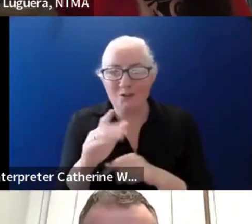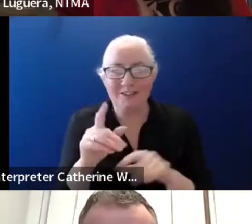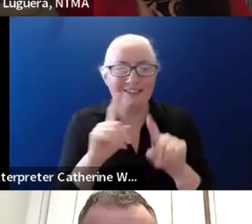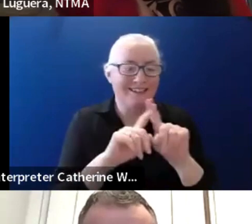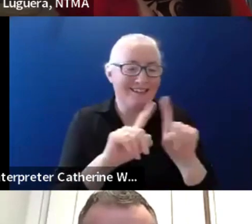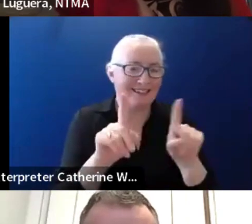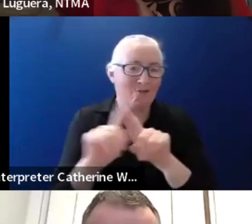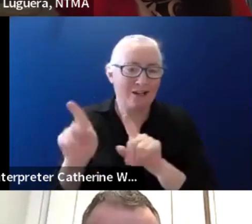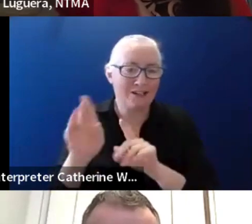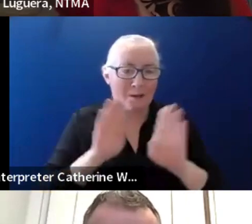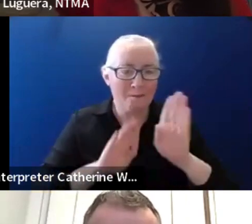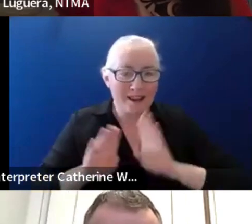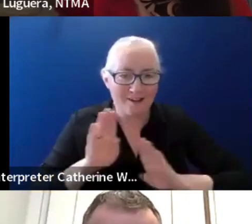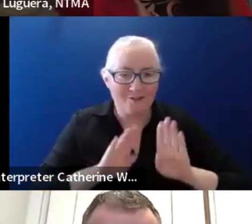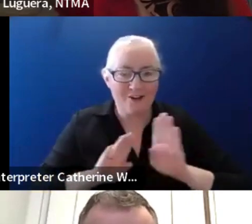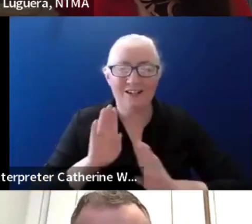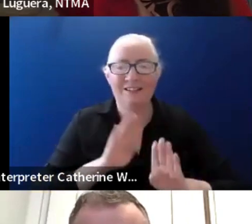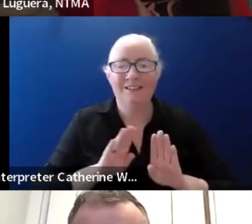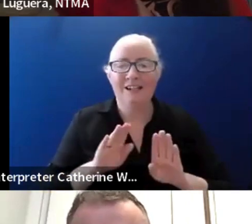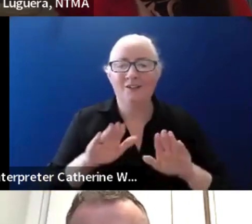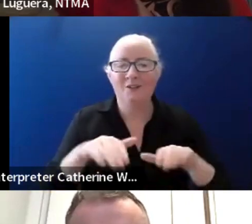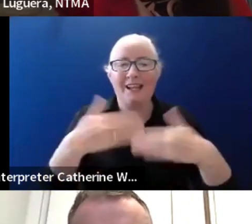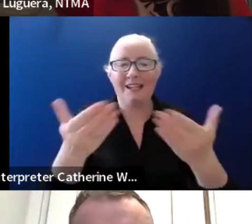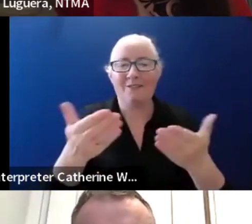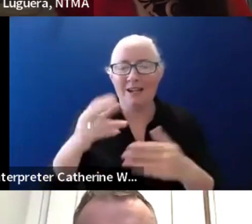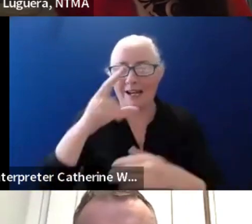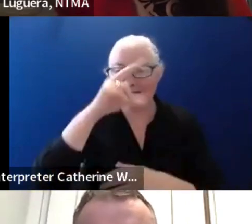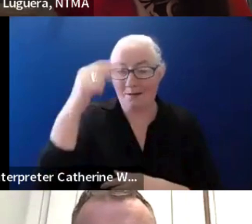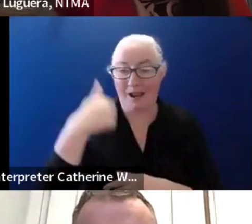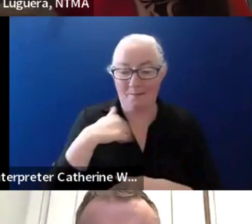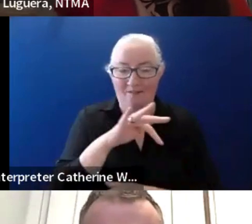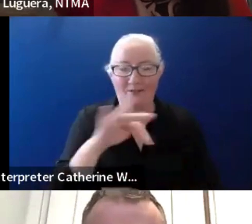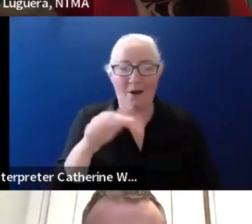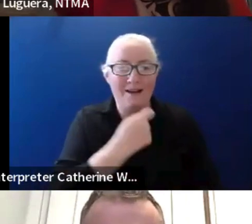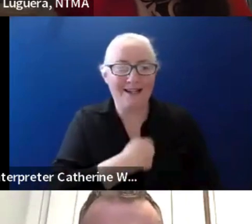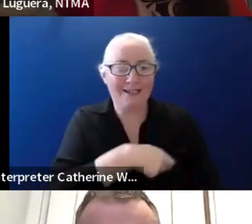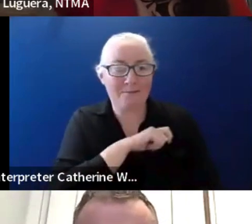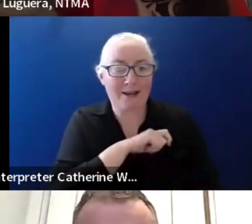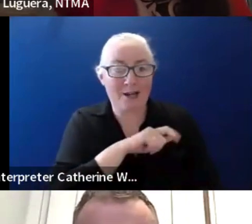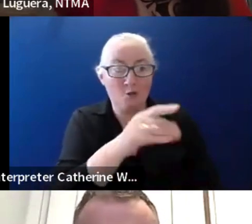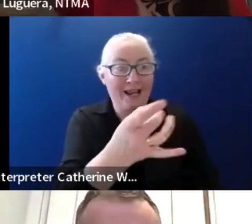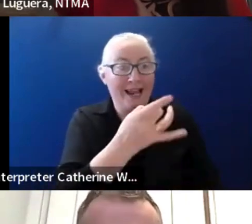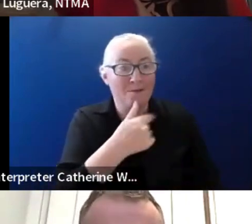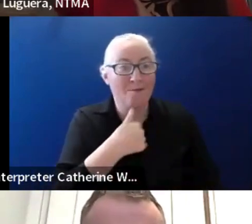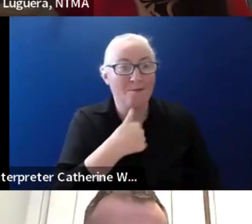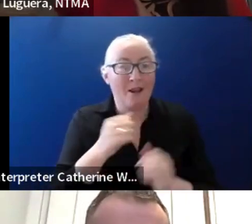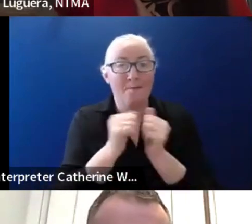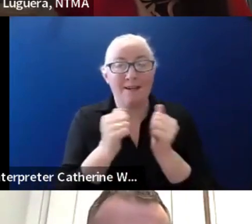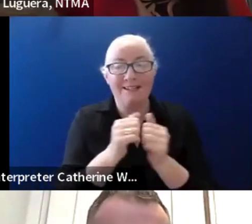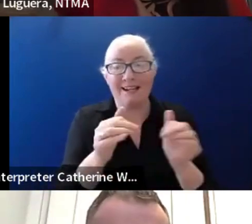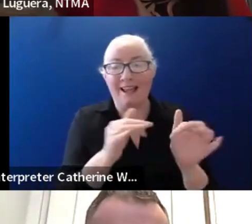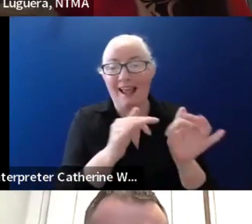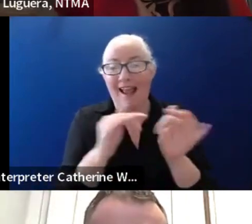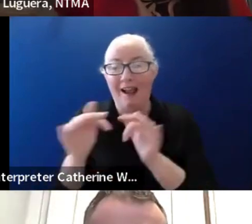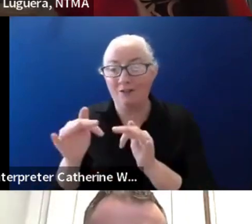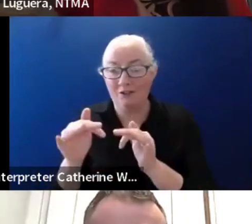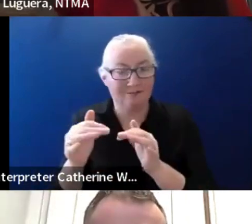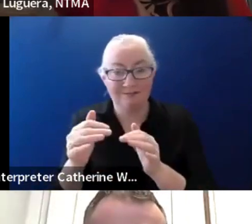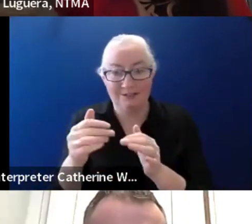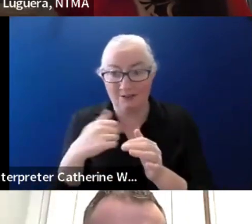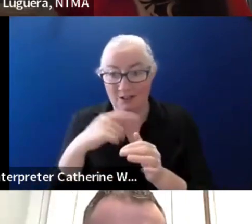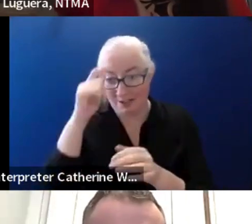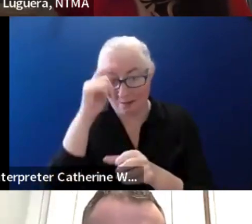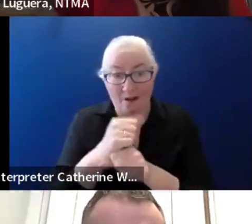behaviors, and I'm going to put a very simple example. I'm from Spain, so if you ask me for a meeting after lunch, I will think you're talking about